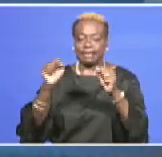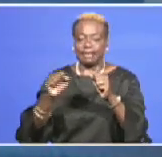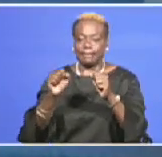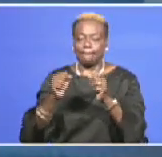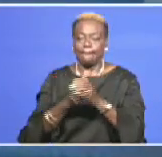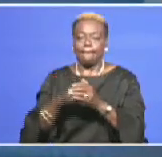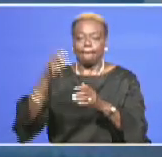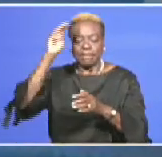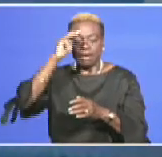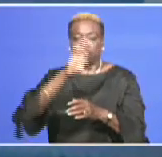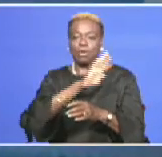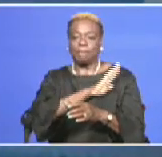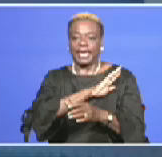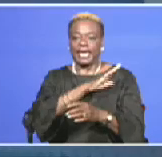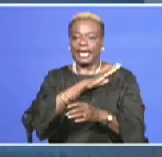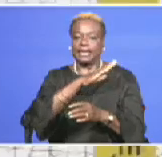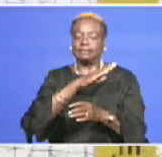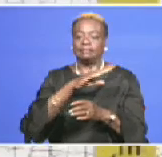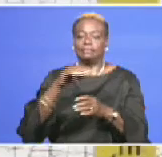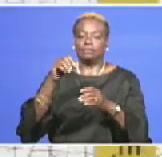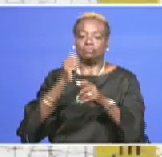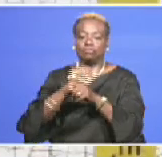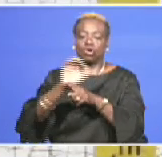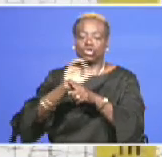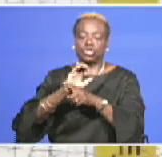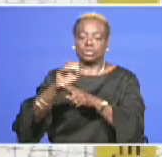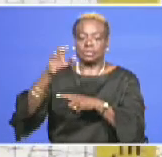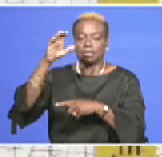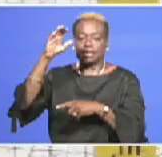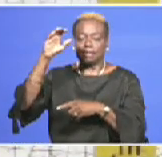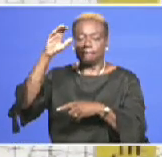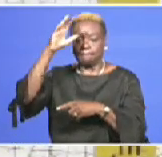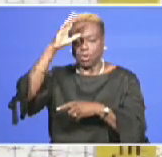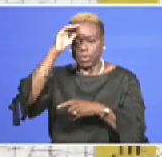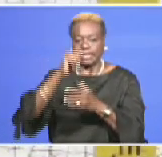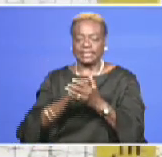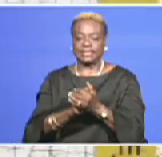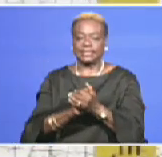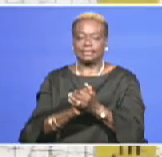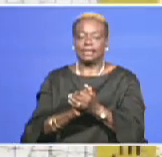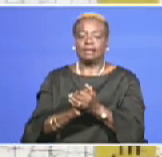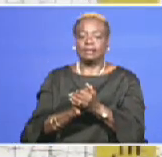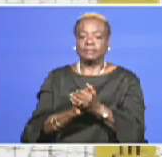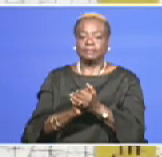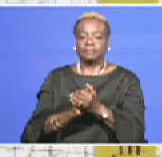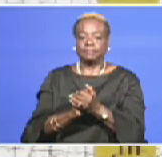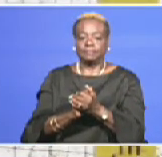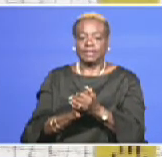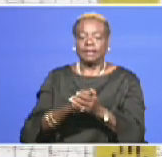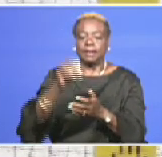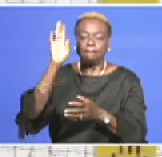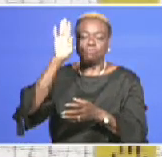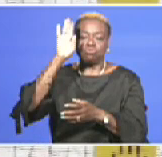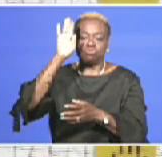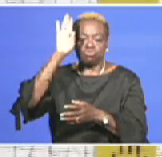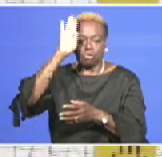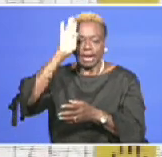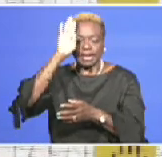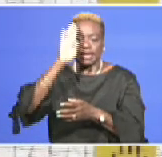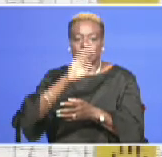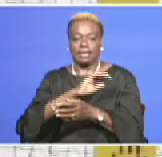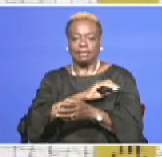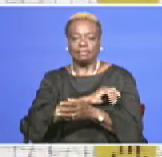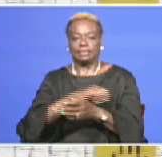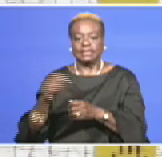Jared Turnquest will coach the boys. Still talking tennis, Bradley Bain and Iman Williamson taking the sport to the island of Acklands with a